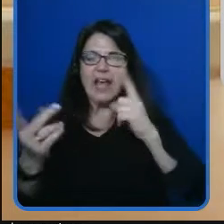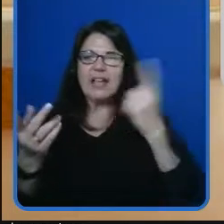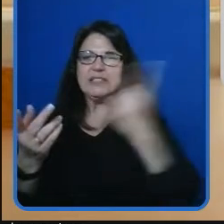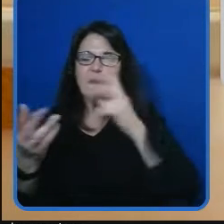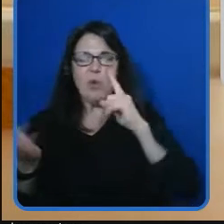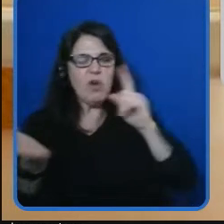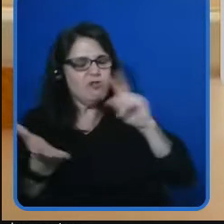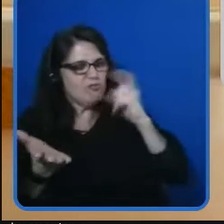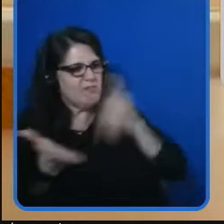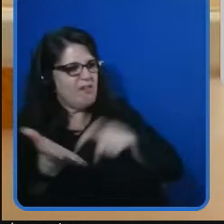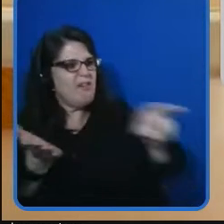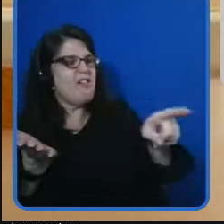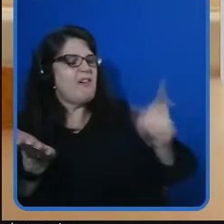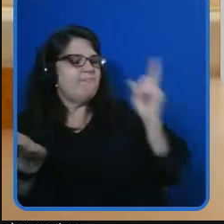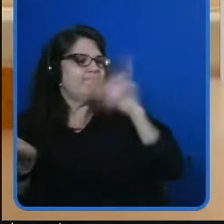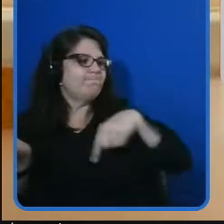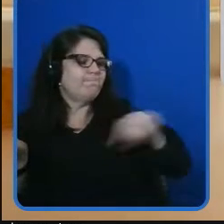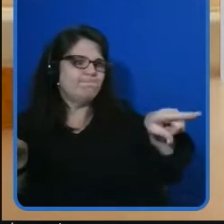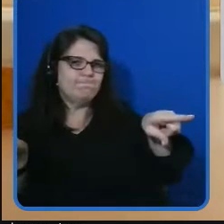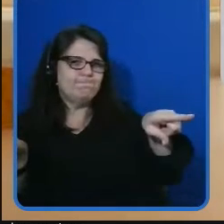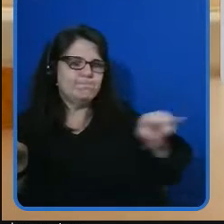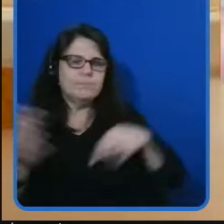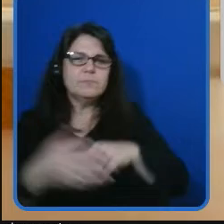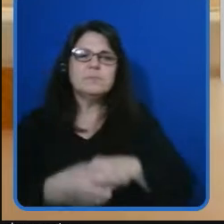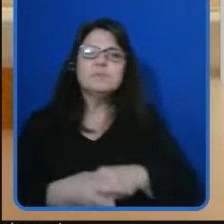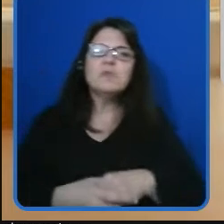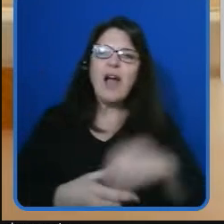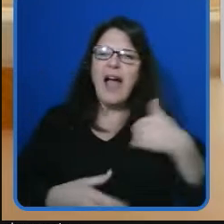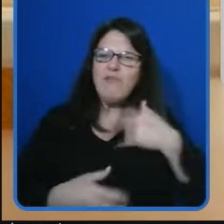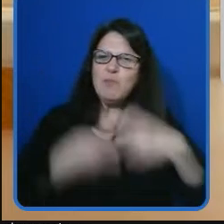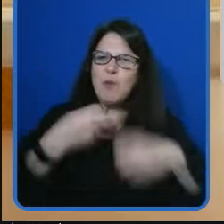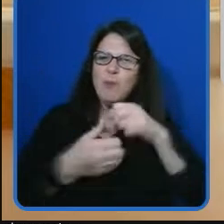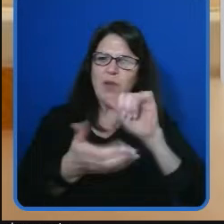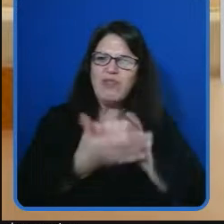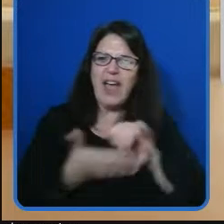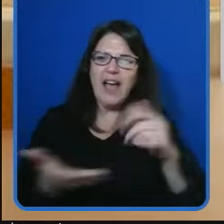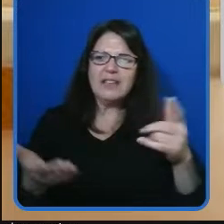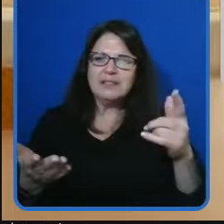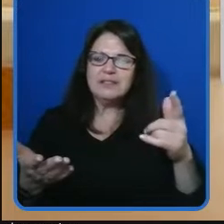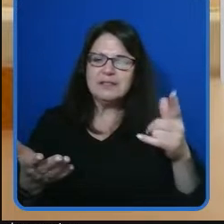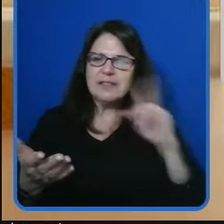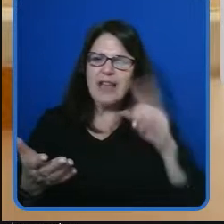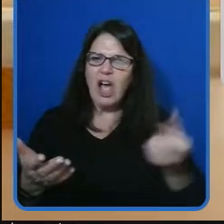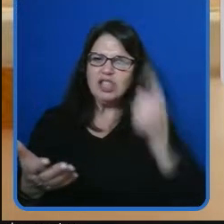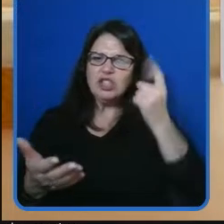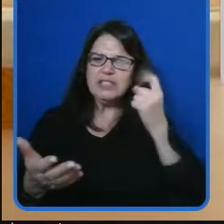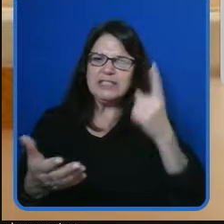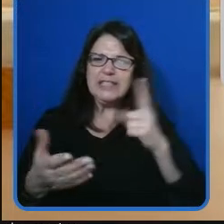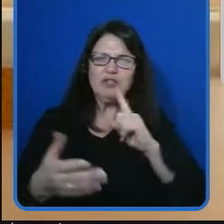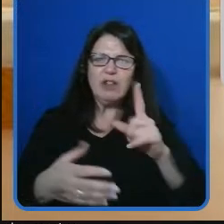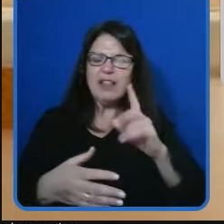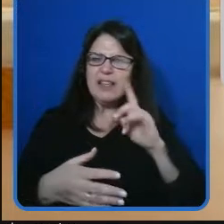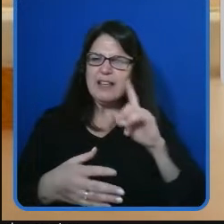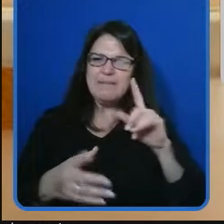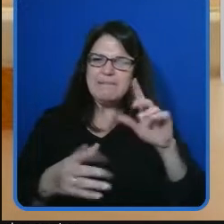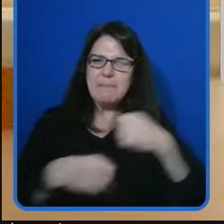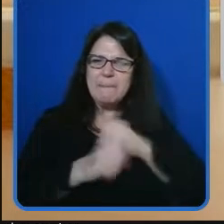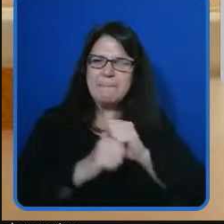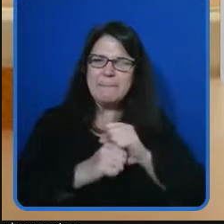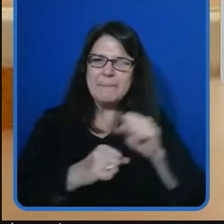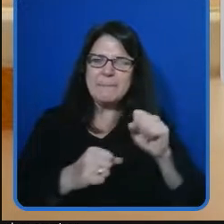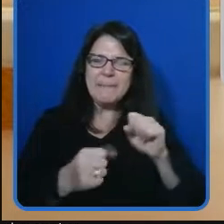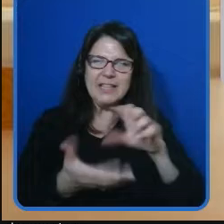syndrome. First, our understanding of it pathologizes the learning process. Everyone experiences self-doubt